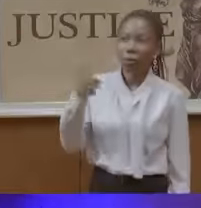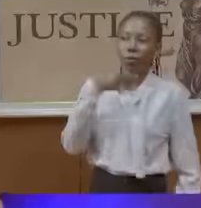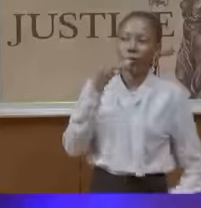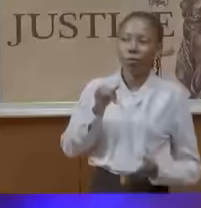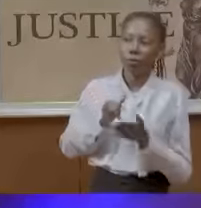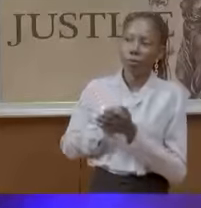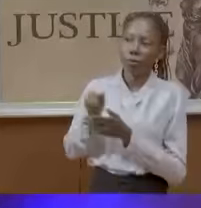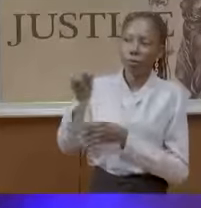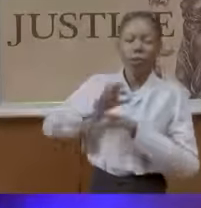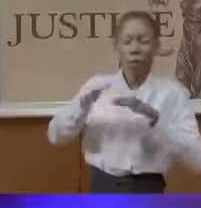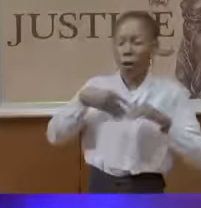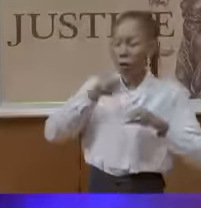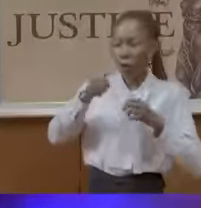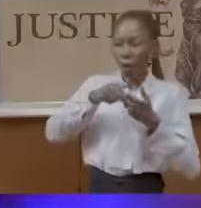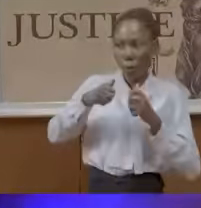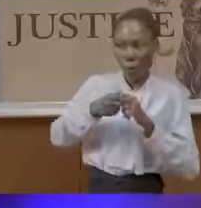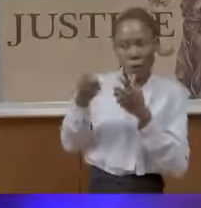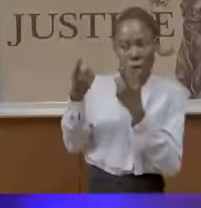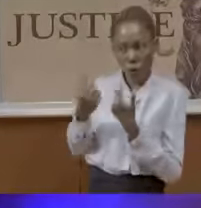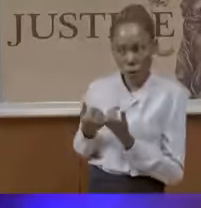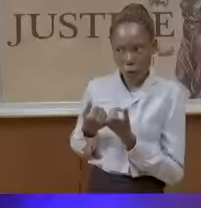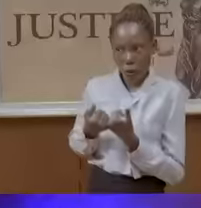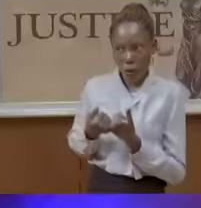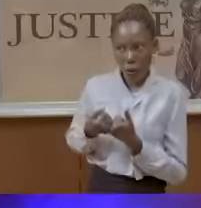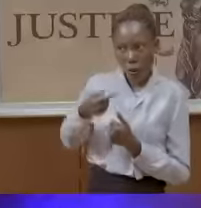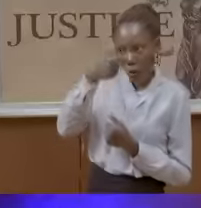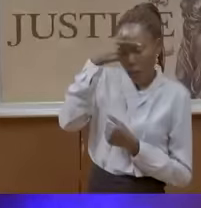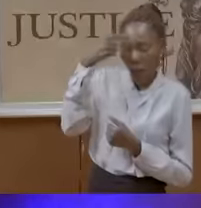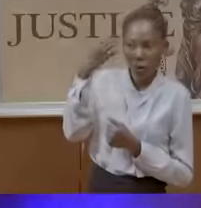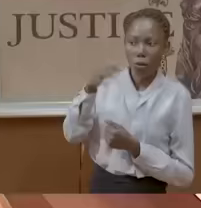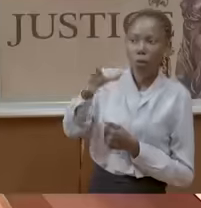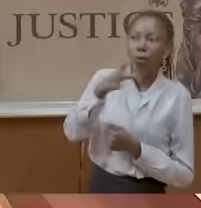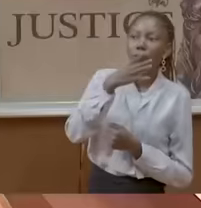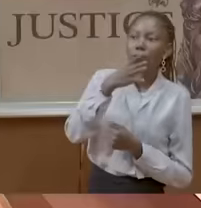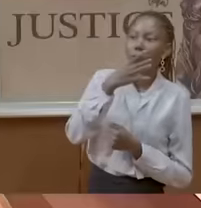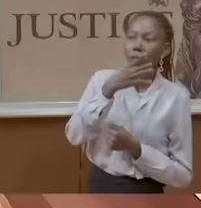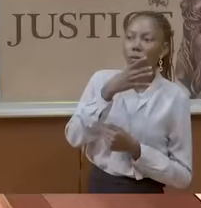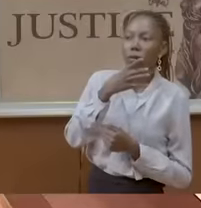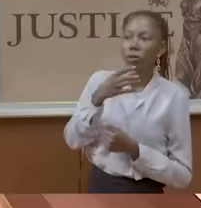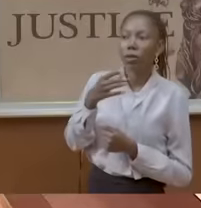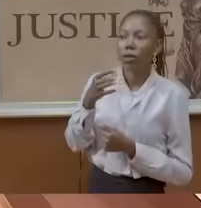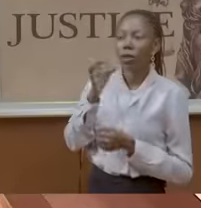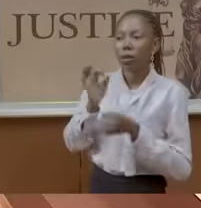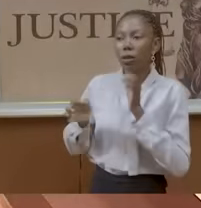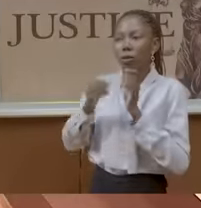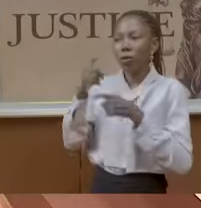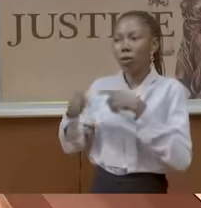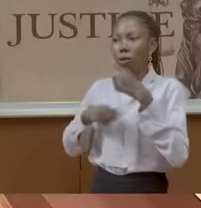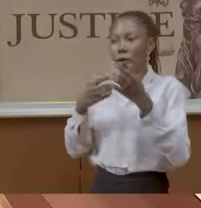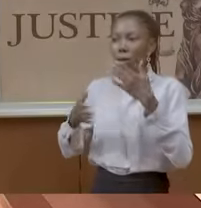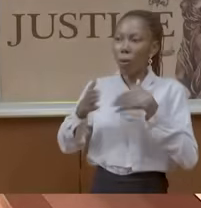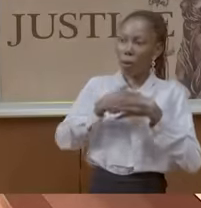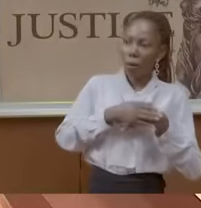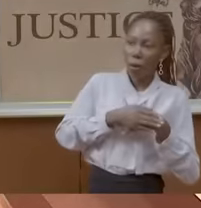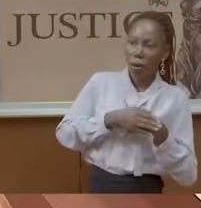I don't have any challenge for them coming because of their mother. I don't want them to go and review where I'm staying, and she's not